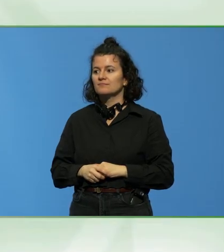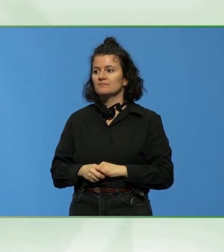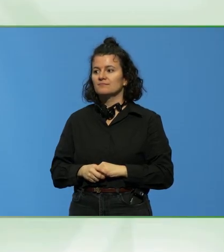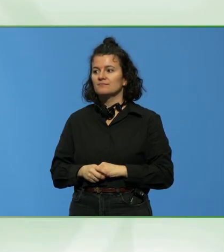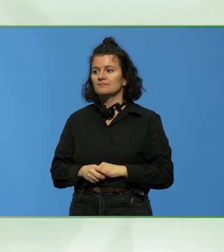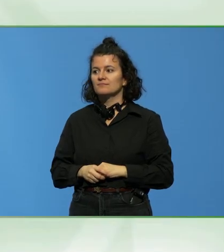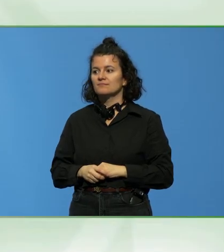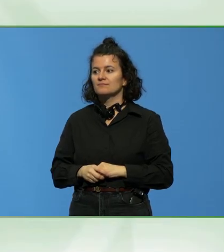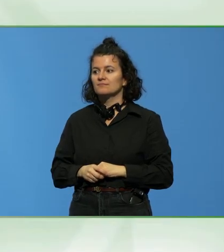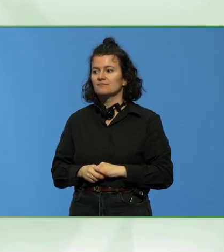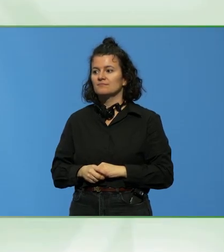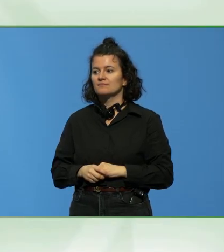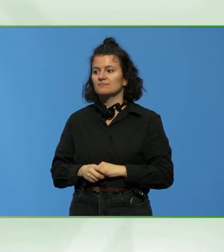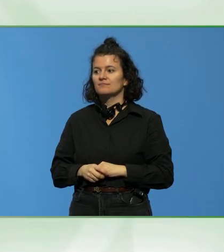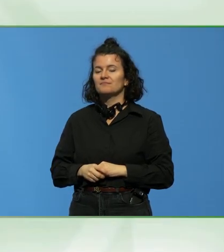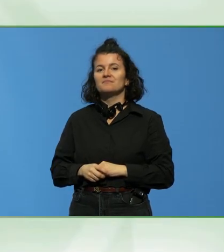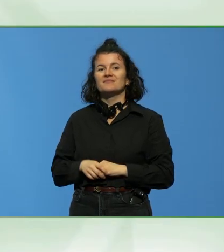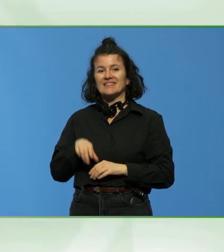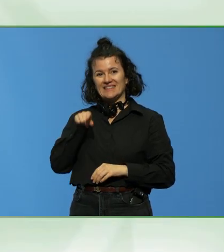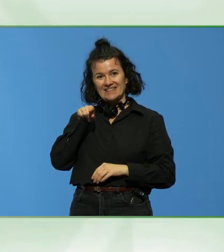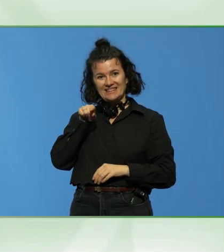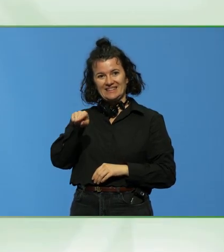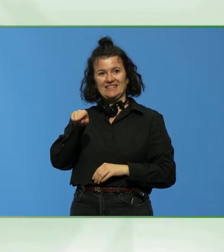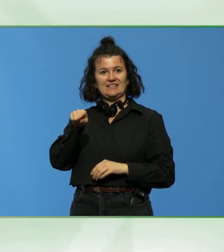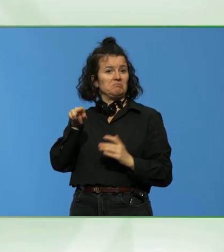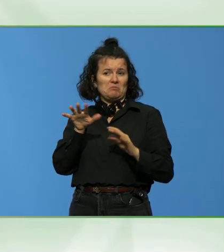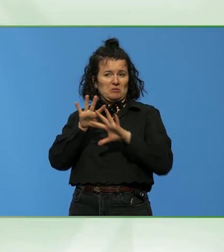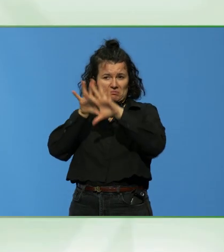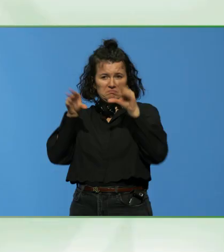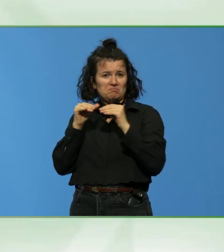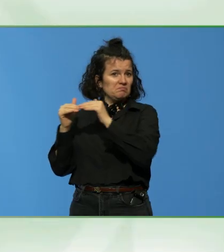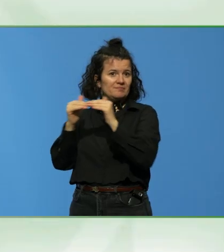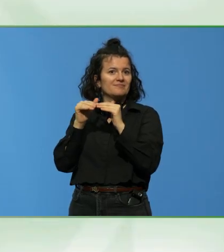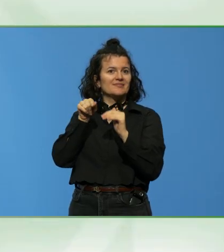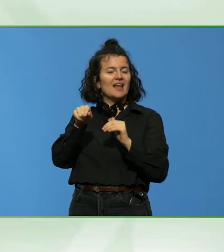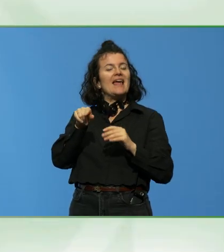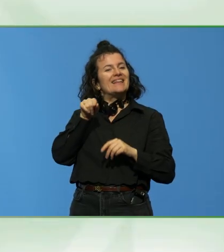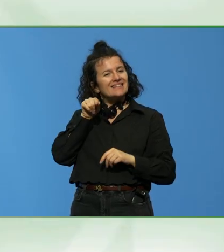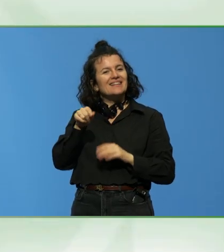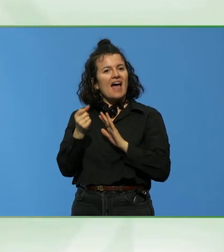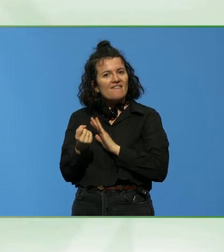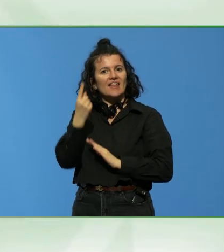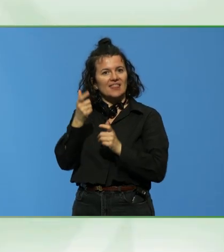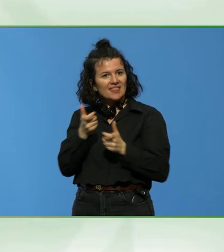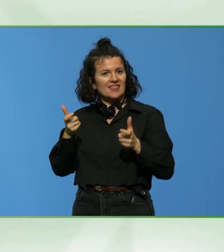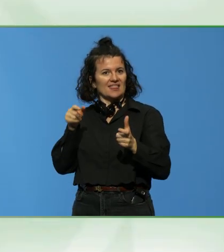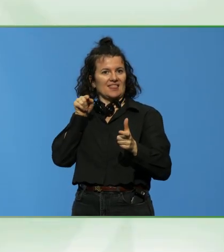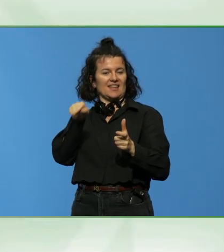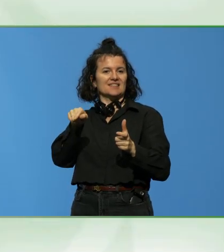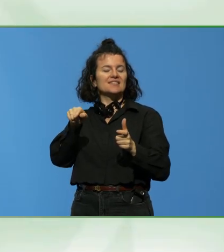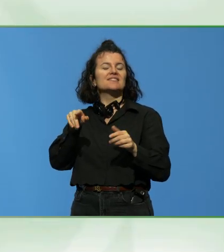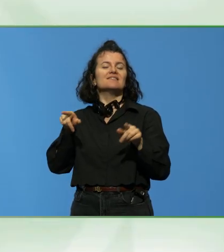and I saw the same. It's if you want to do